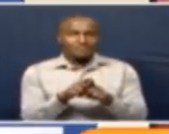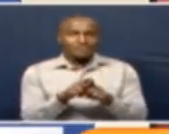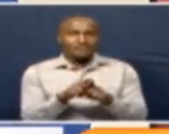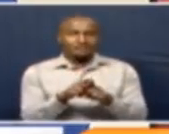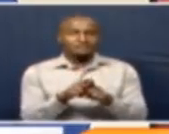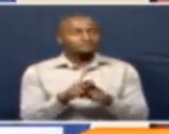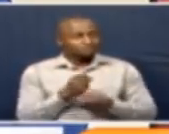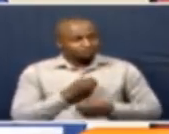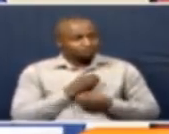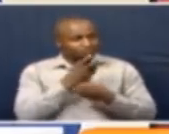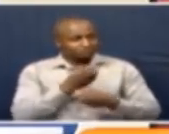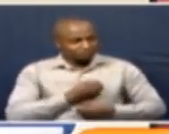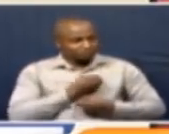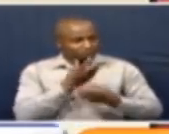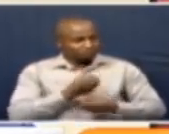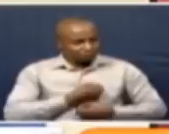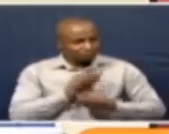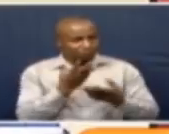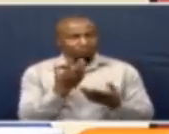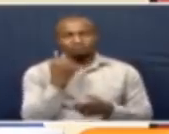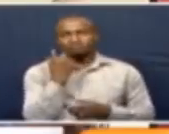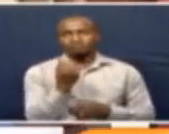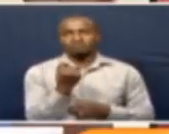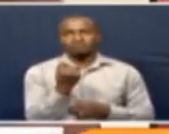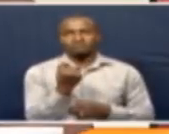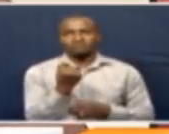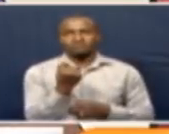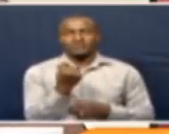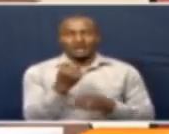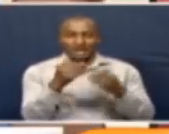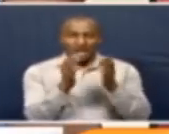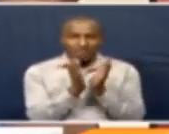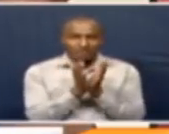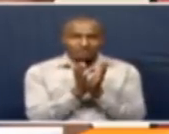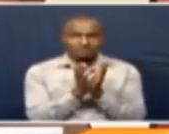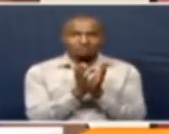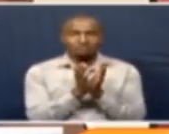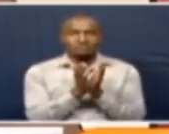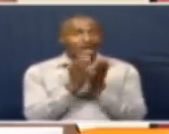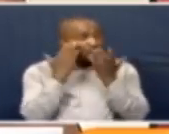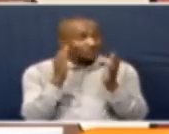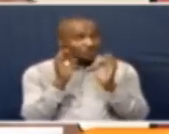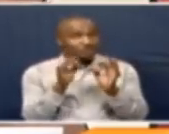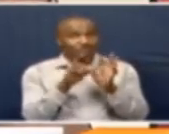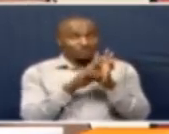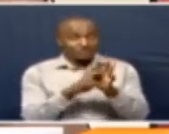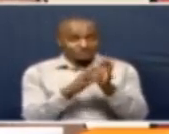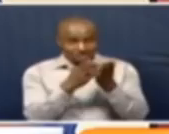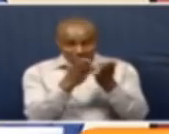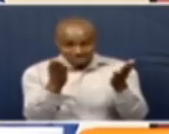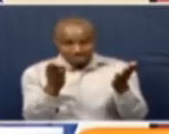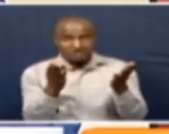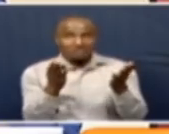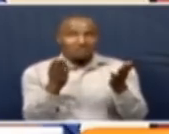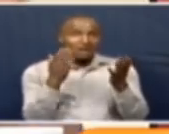out against the vices. Recently, a production company, I don't know if they're representing this popular boy band or if the